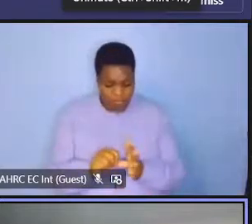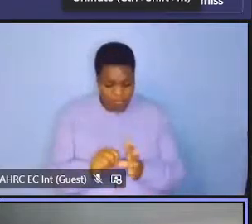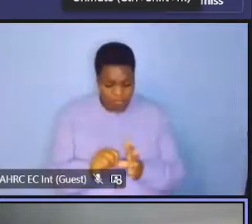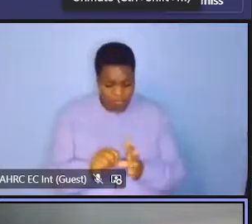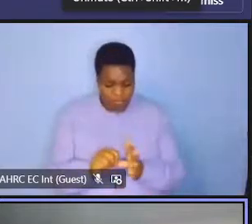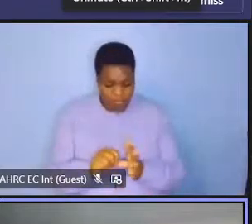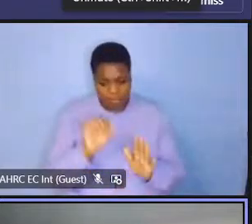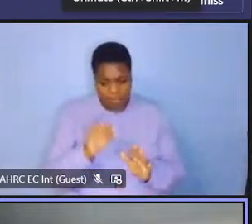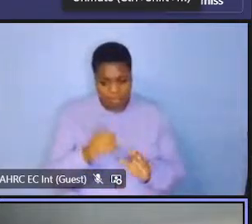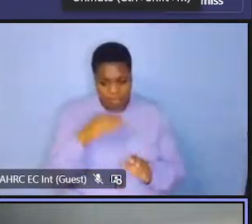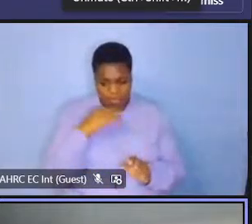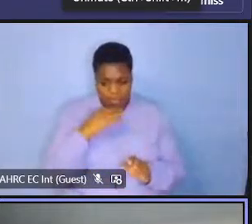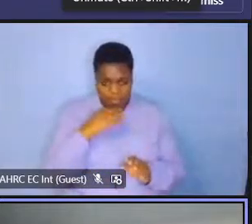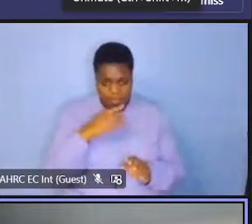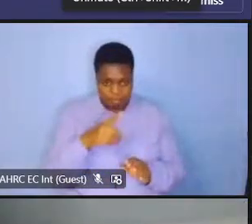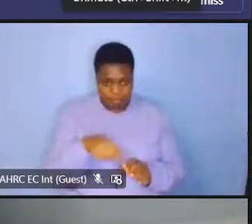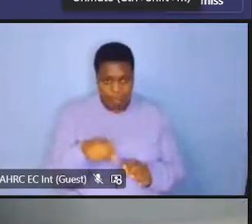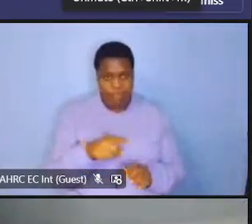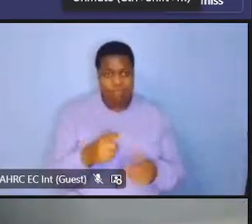its preamble does,